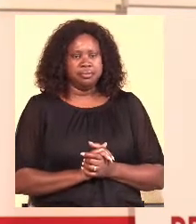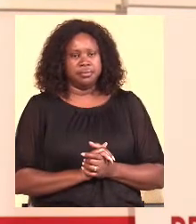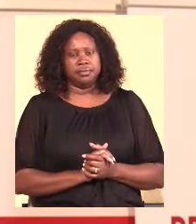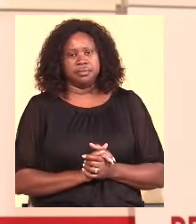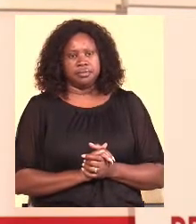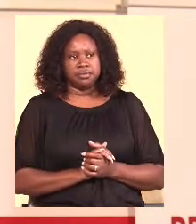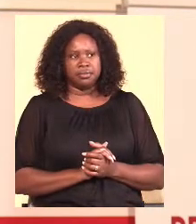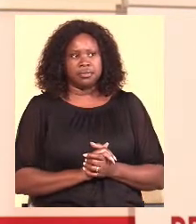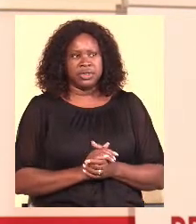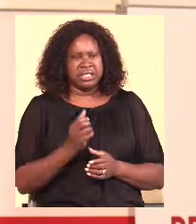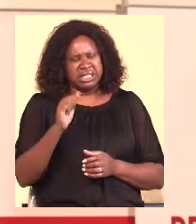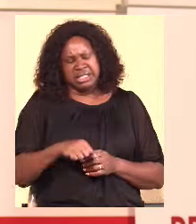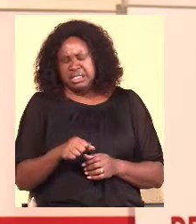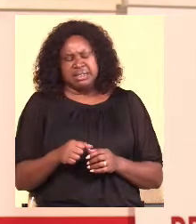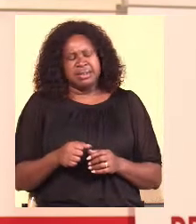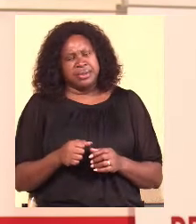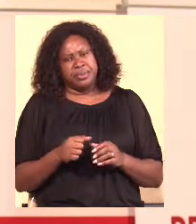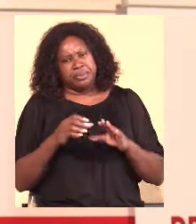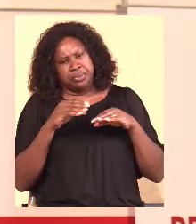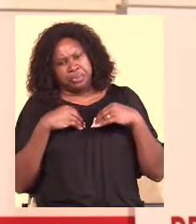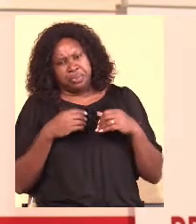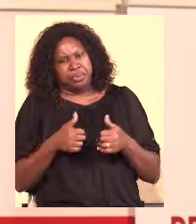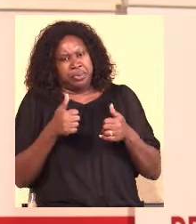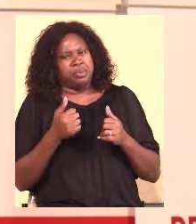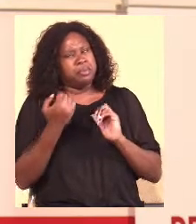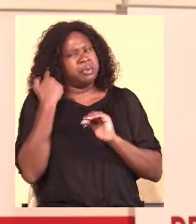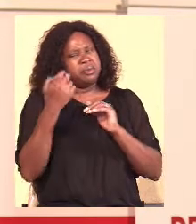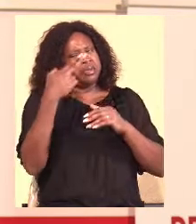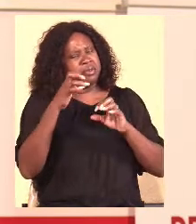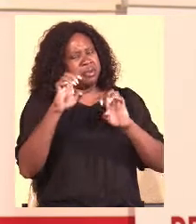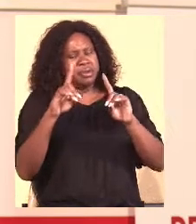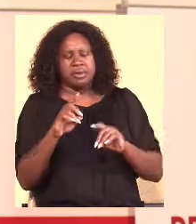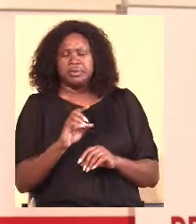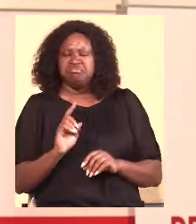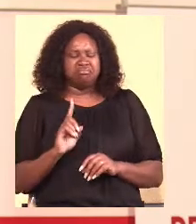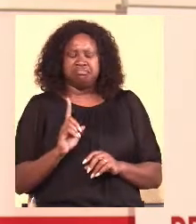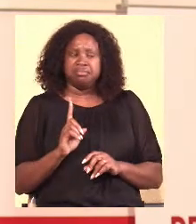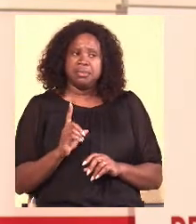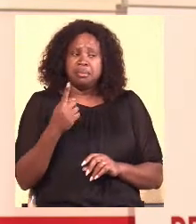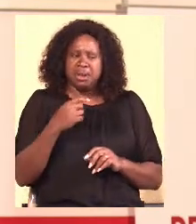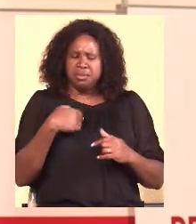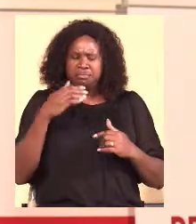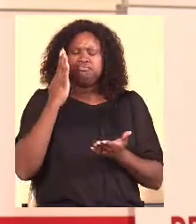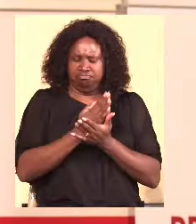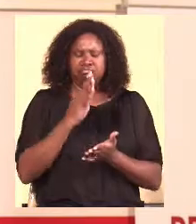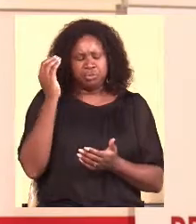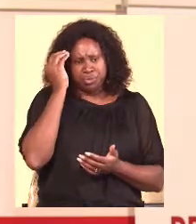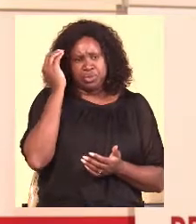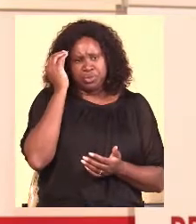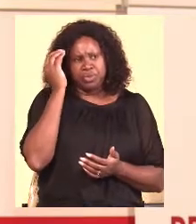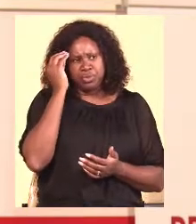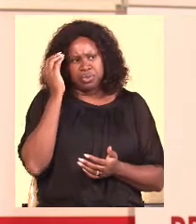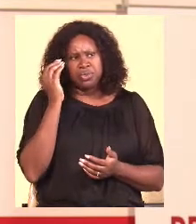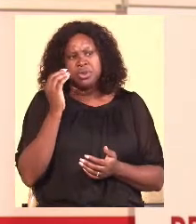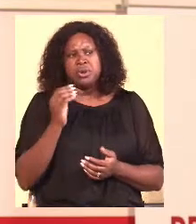Obviously, that did not sit well with us in the ministry, but of course, we knew there was very